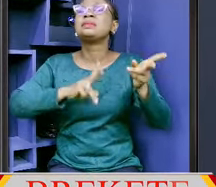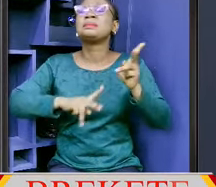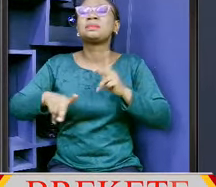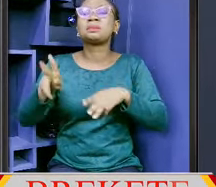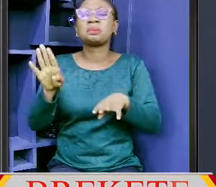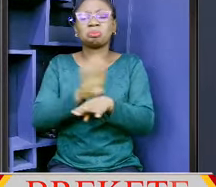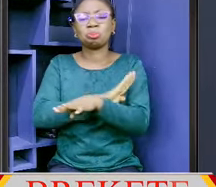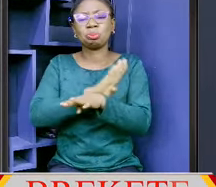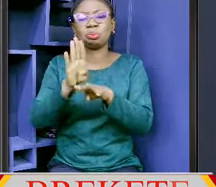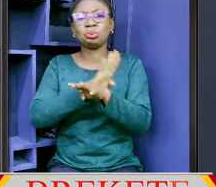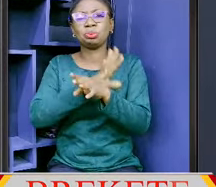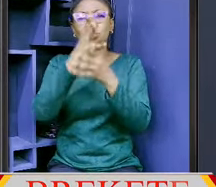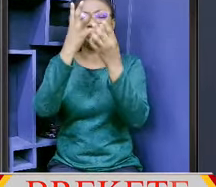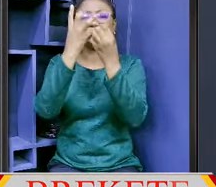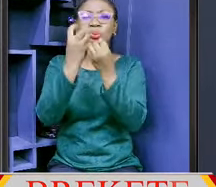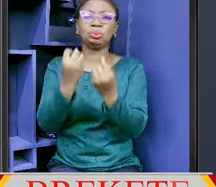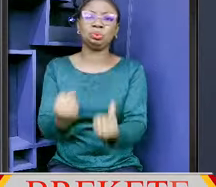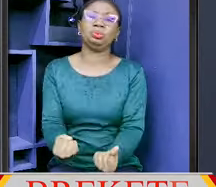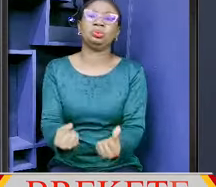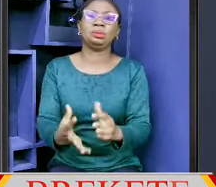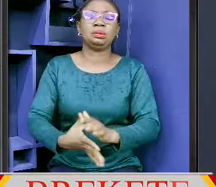so many people business.